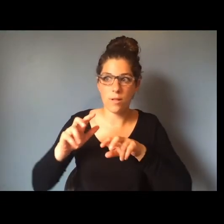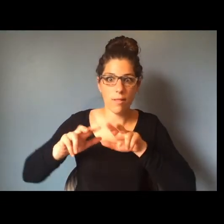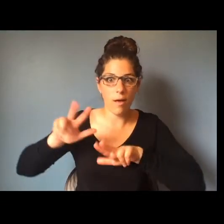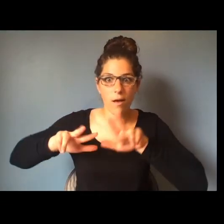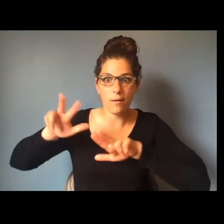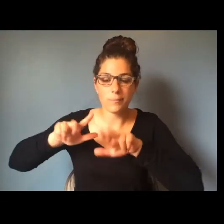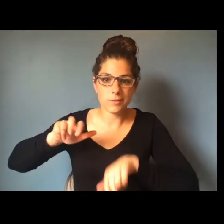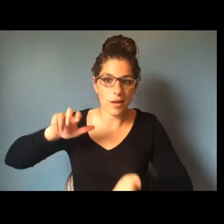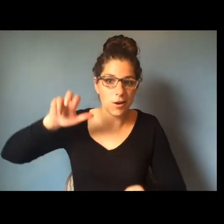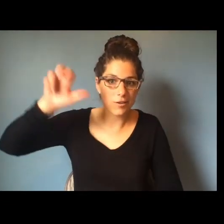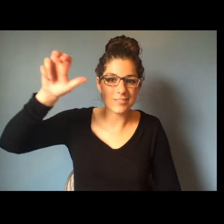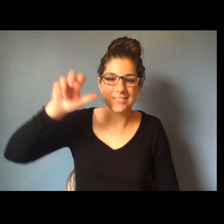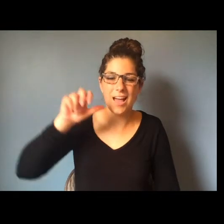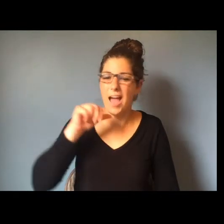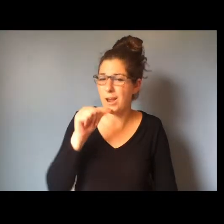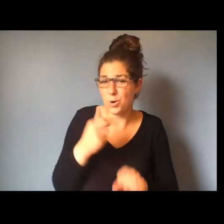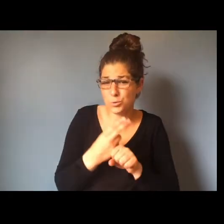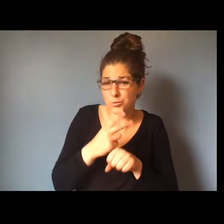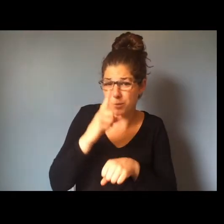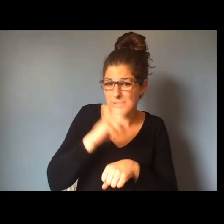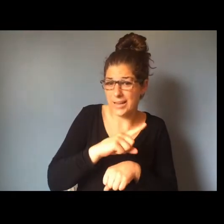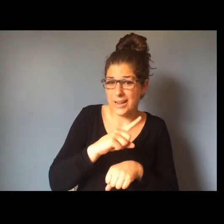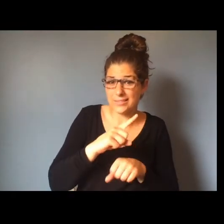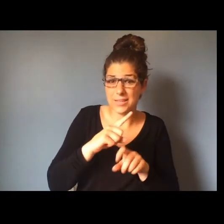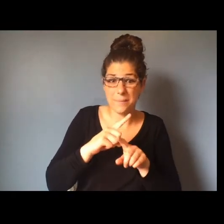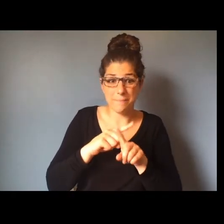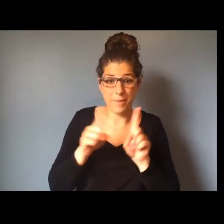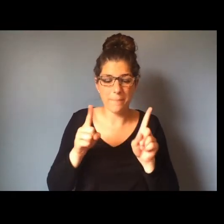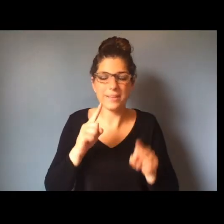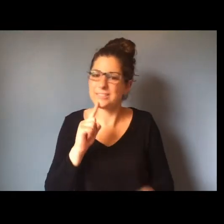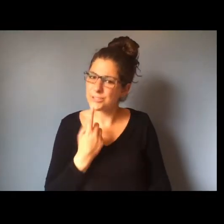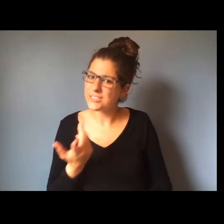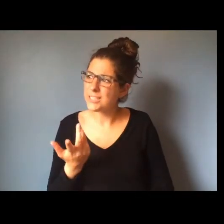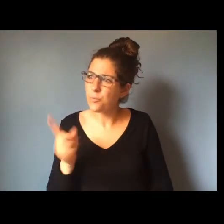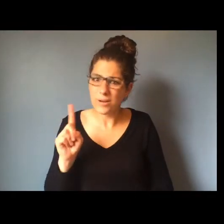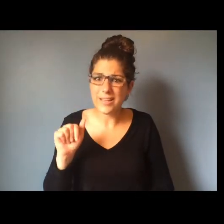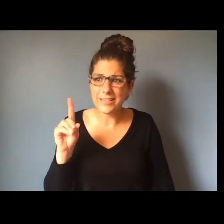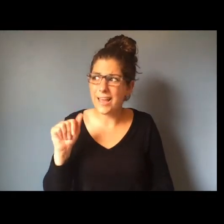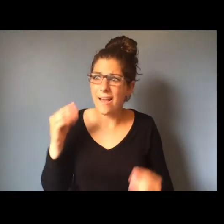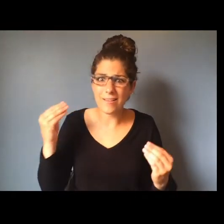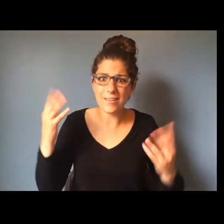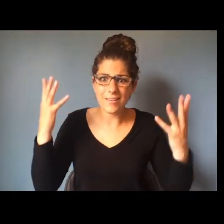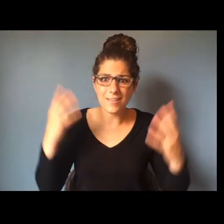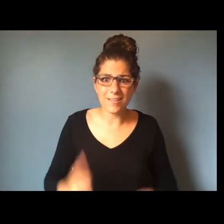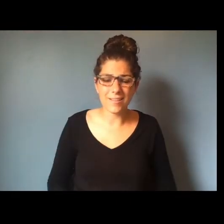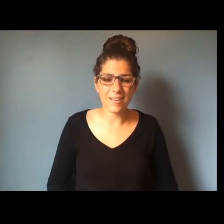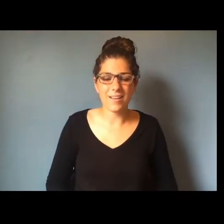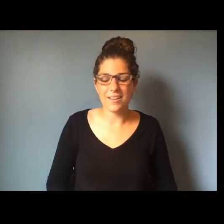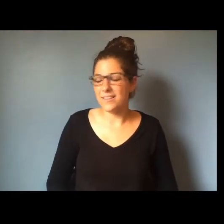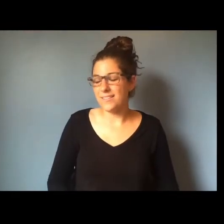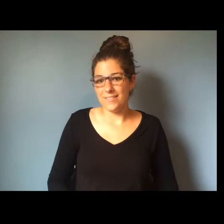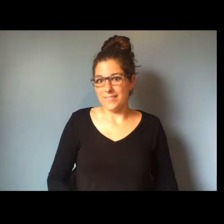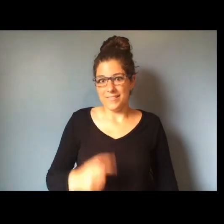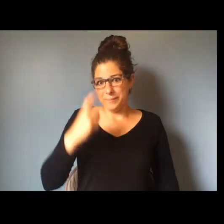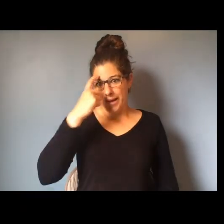And it's funny, like I don't wear a prosthetic, but like in those moments, I'm like, seriously, like where's the ADA? Like in my head, you know what I